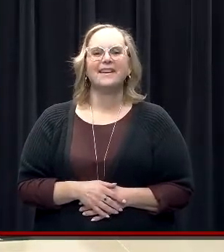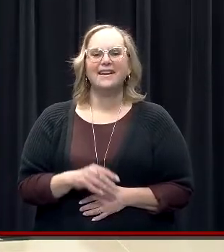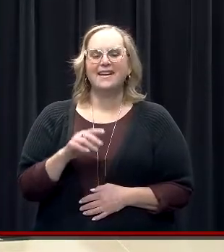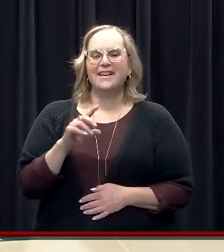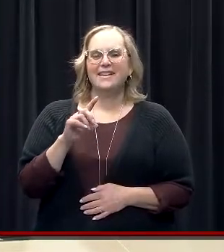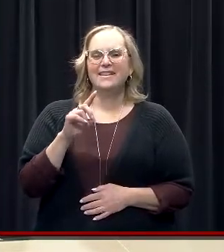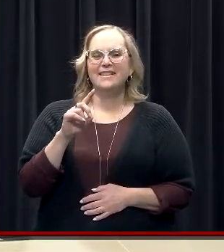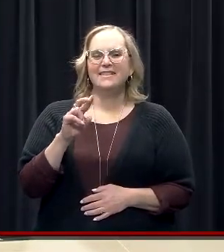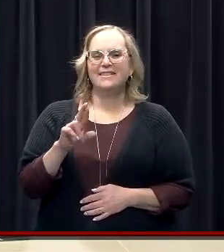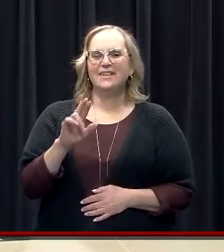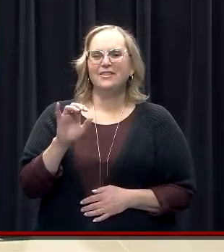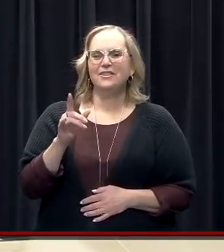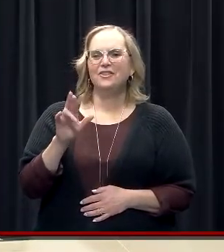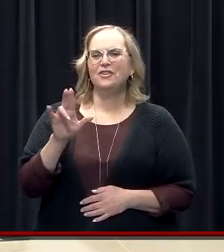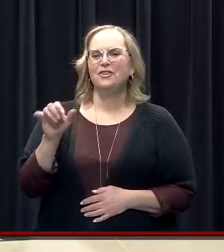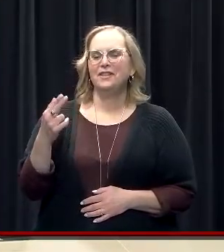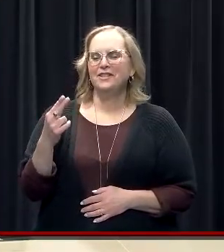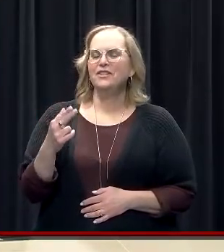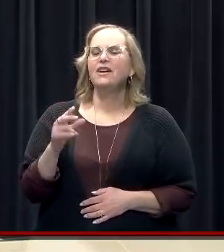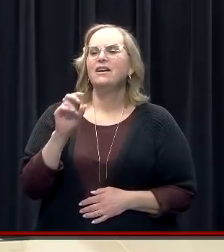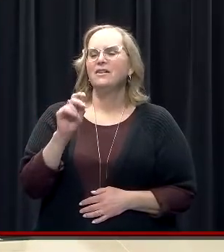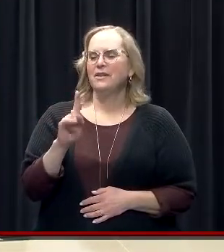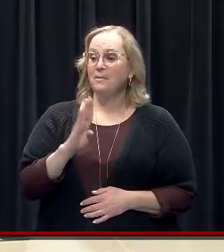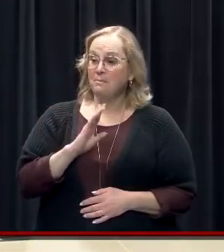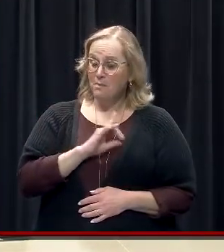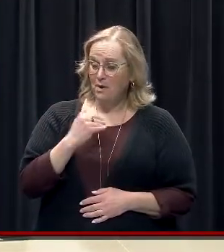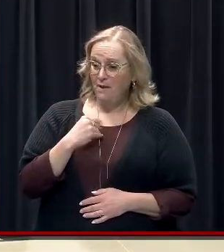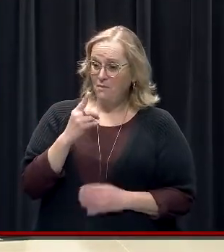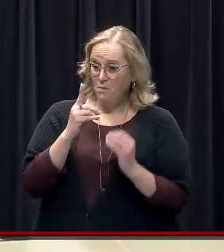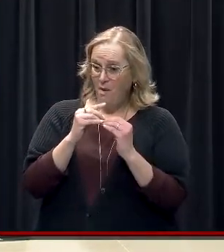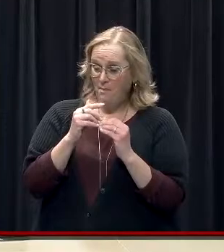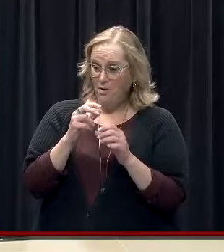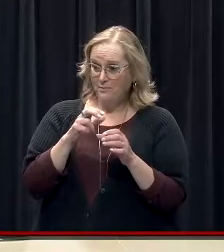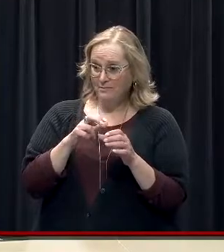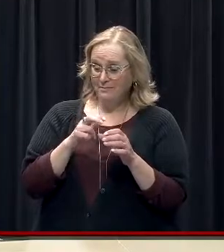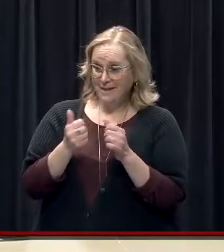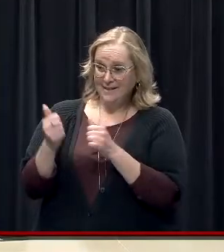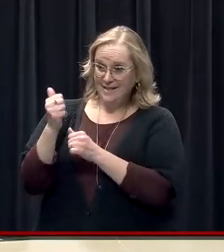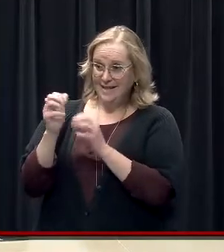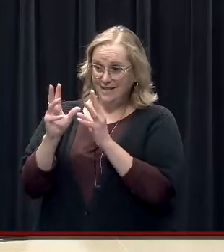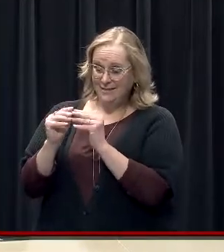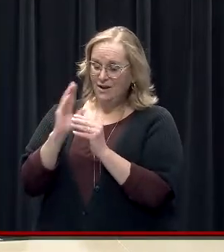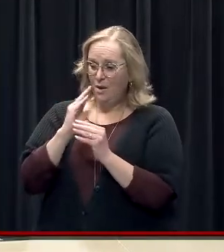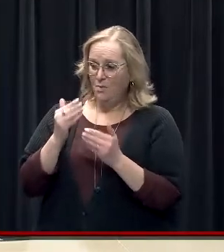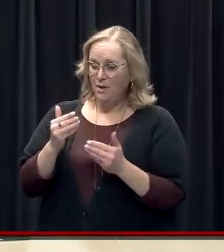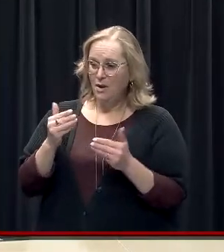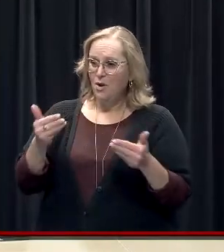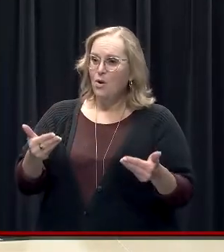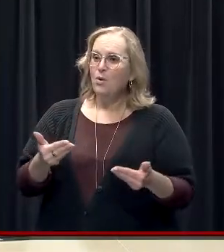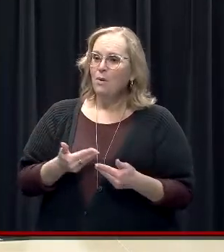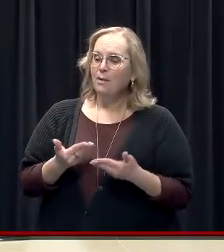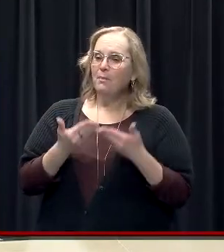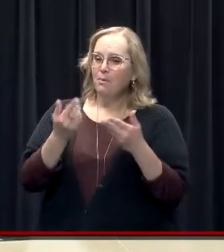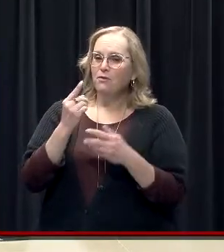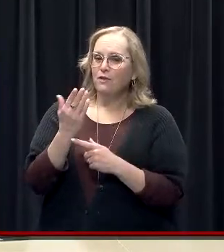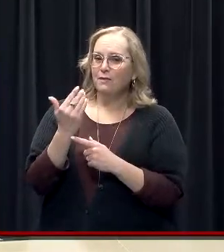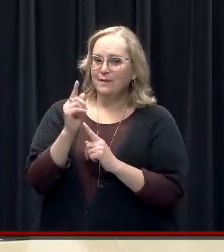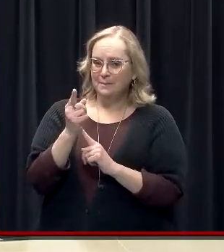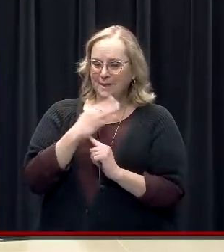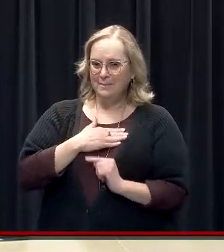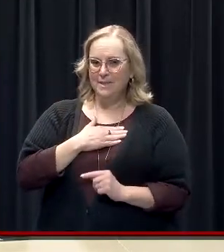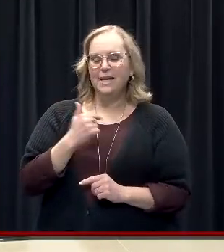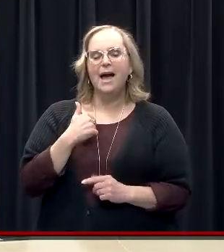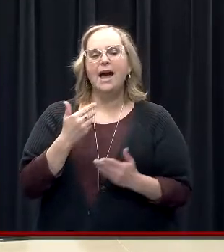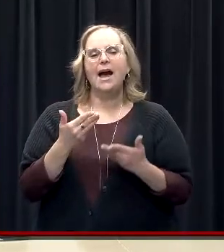Okay, board, we have one more executive session, and I would welcome a motion for 15 minutes, please. I move